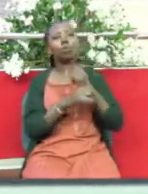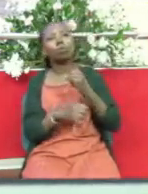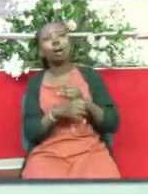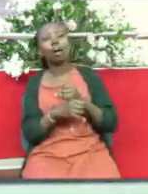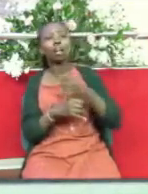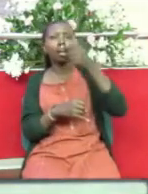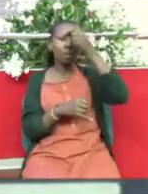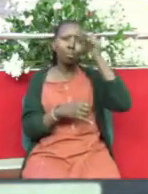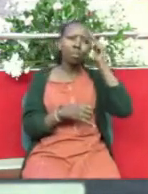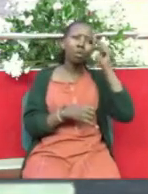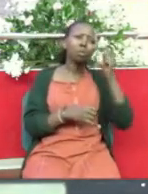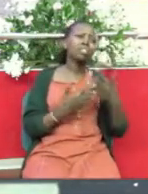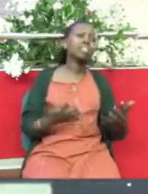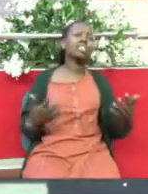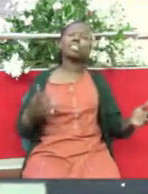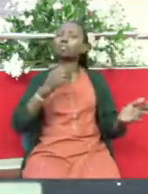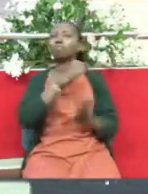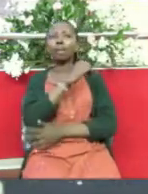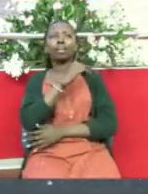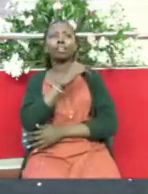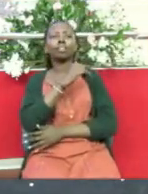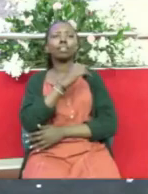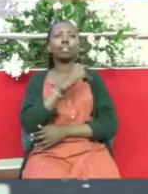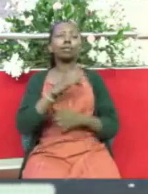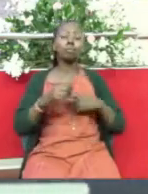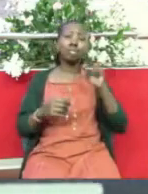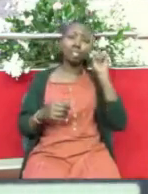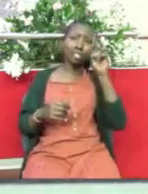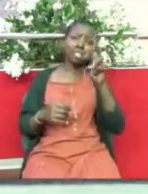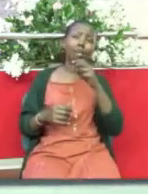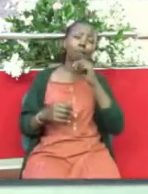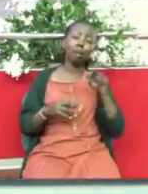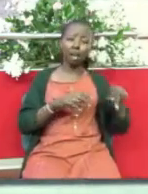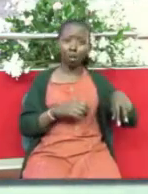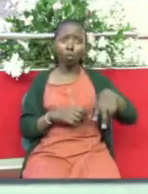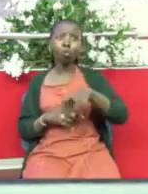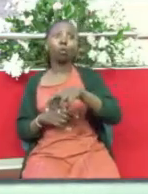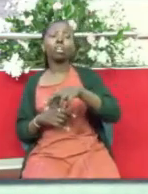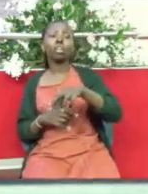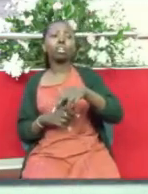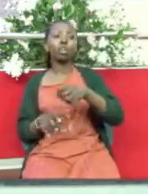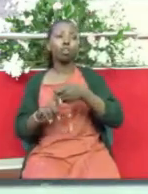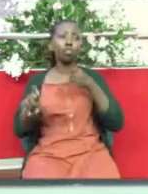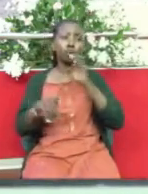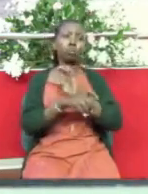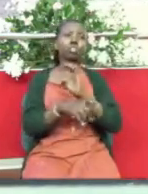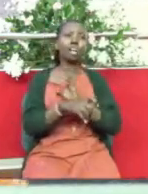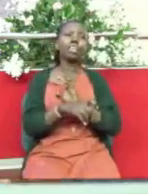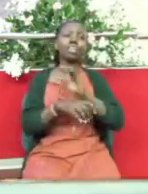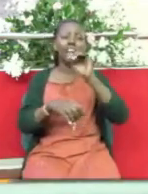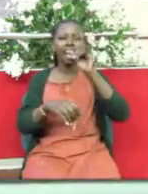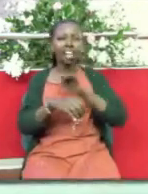because things have become bad, but I can see them walking out of this place having the